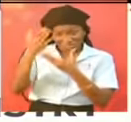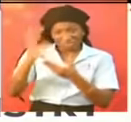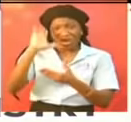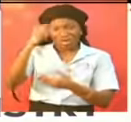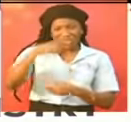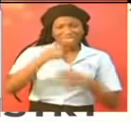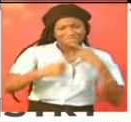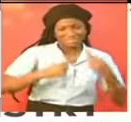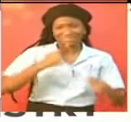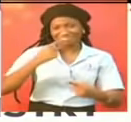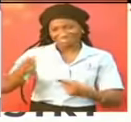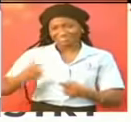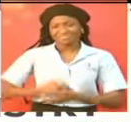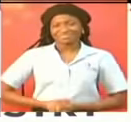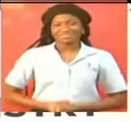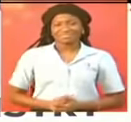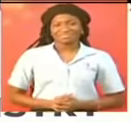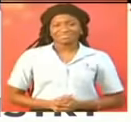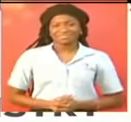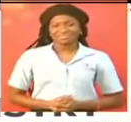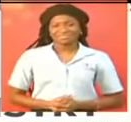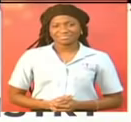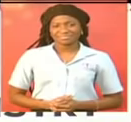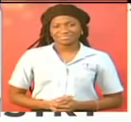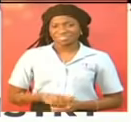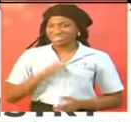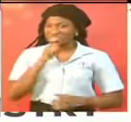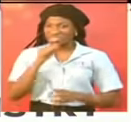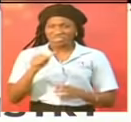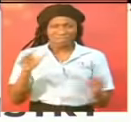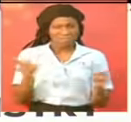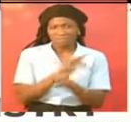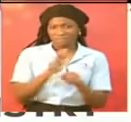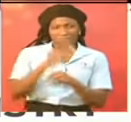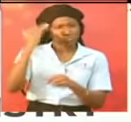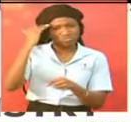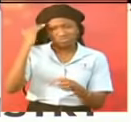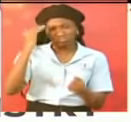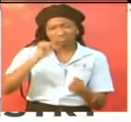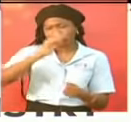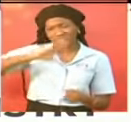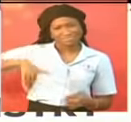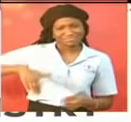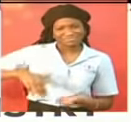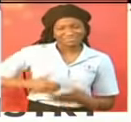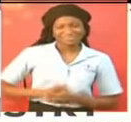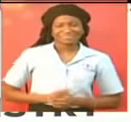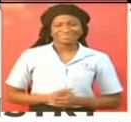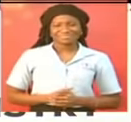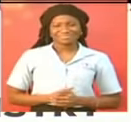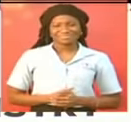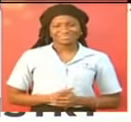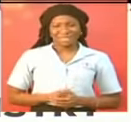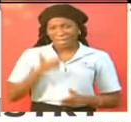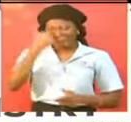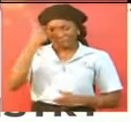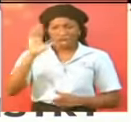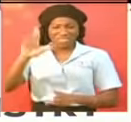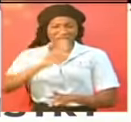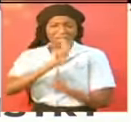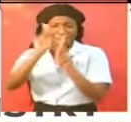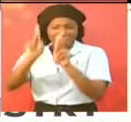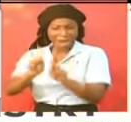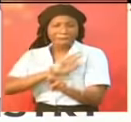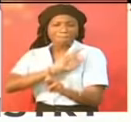and clarified as that information becomes available. It's not always presented to the clinical staff at the point in time when the fatality may